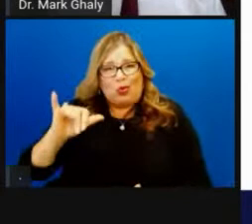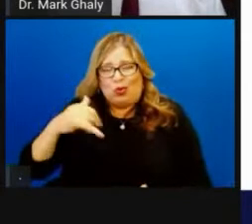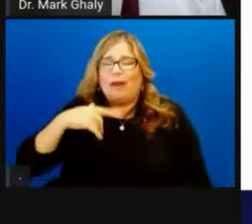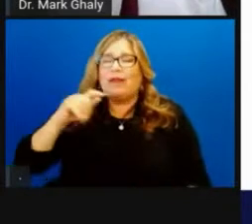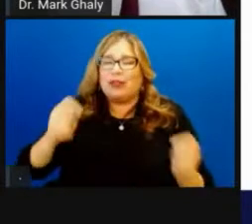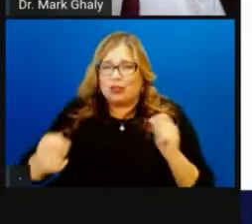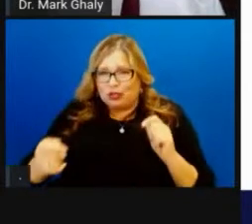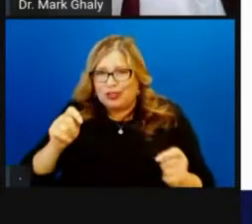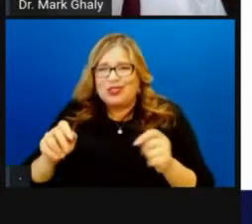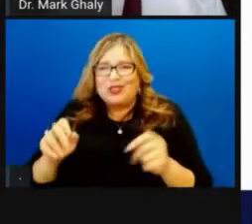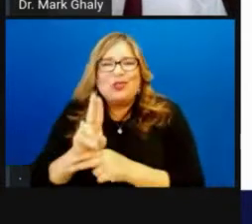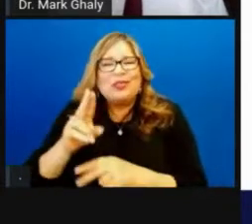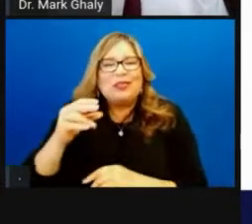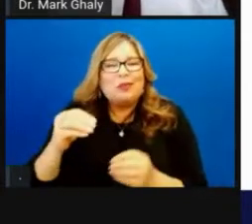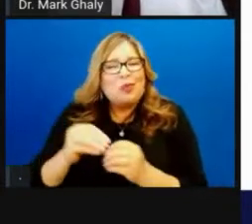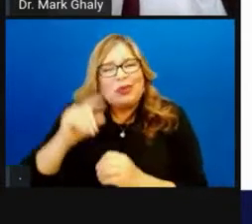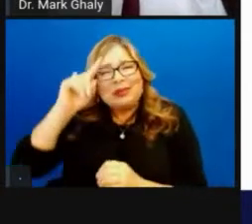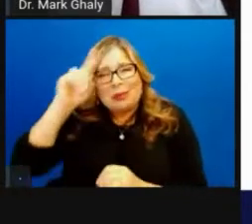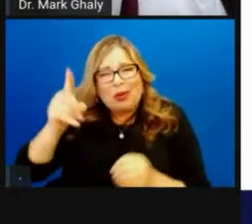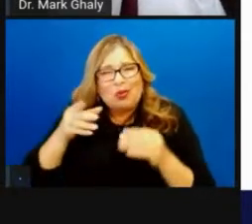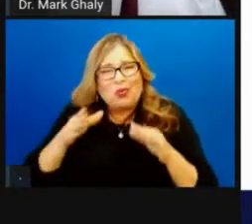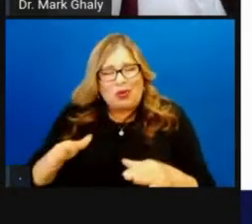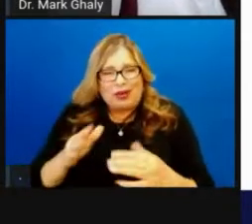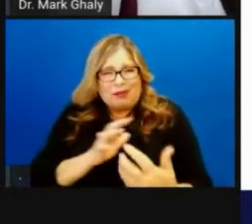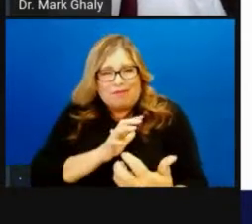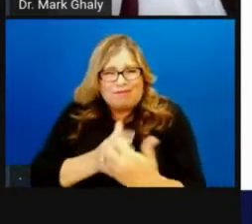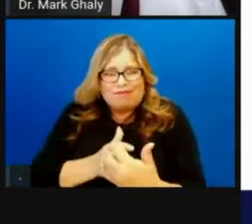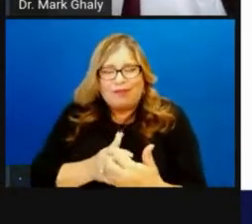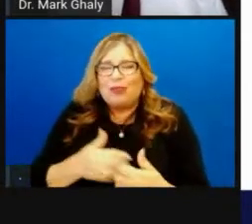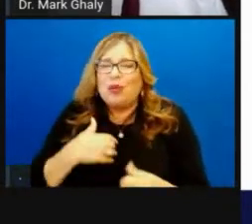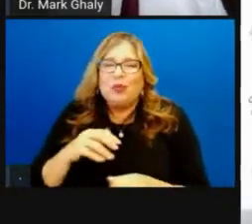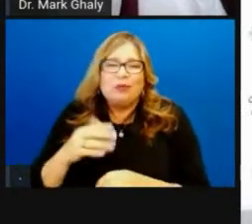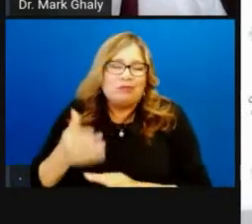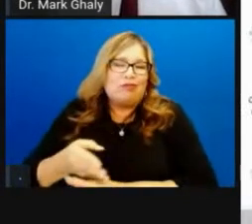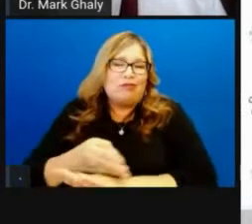every month that we move forward through the pandemic. Next slide.